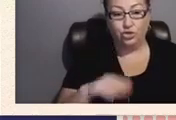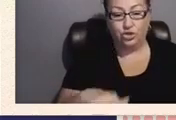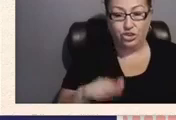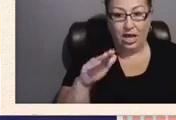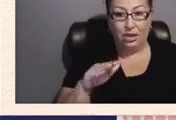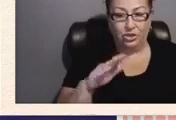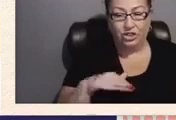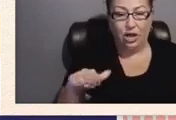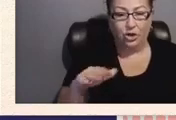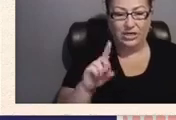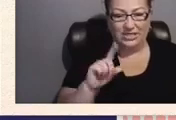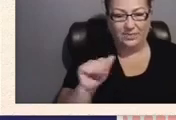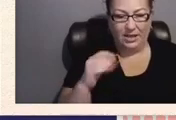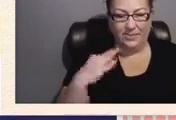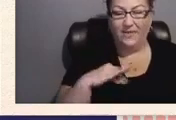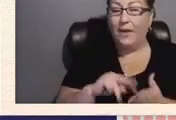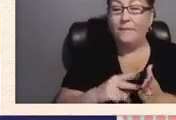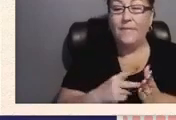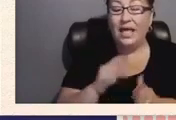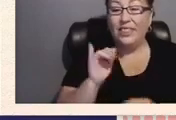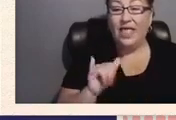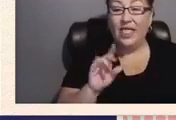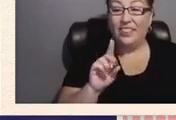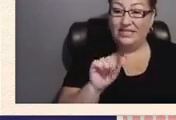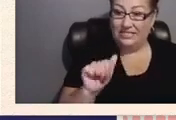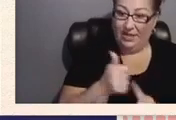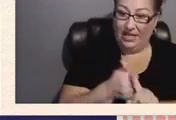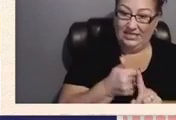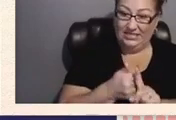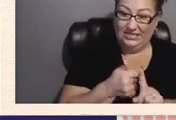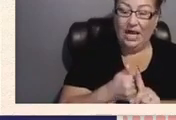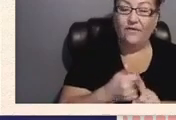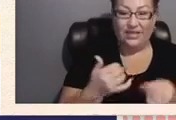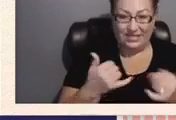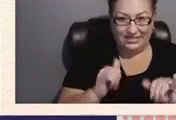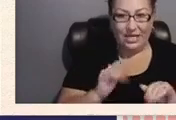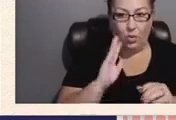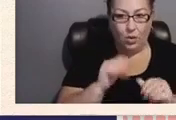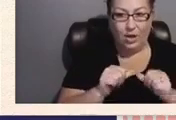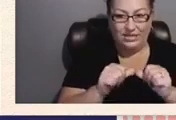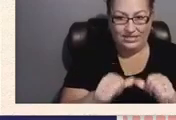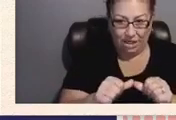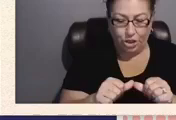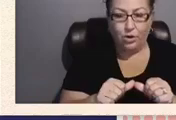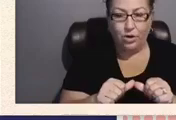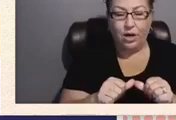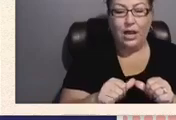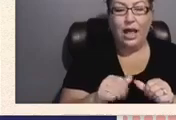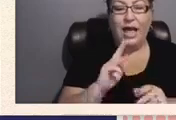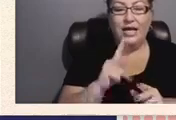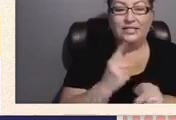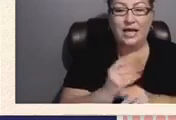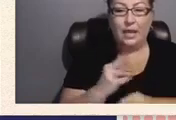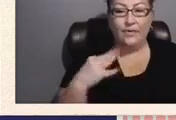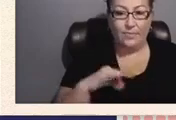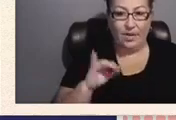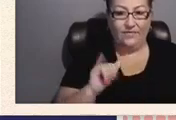meaning that the disability itself is still continuing. It's the type of benefit that is changing.